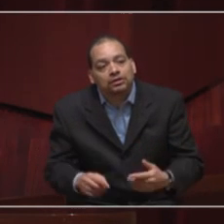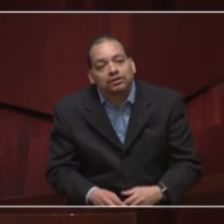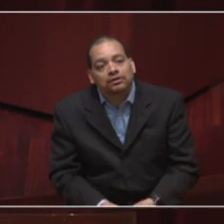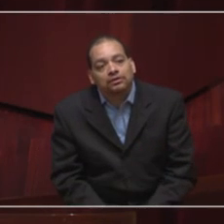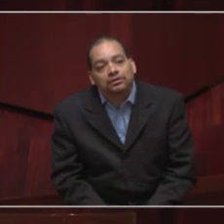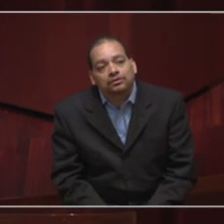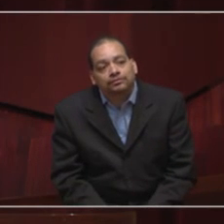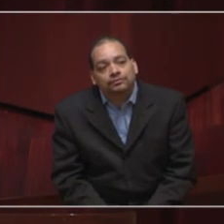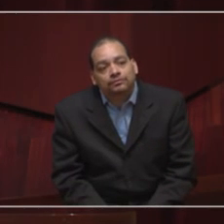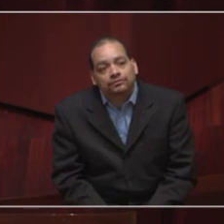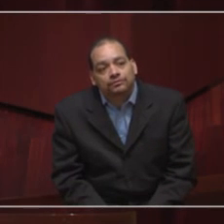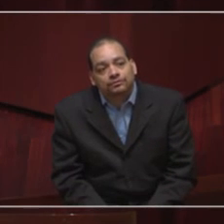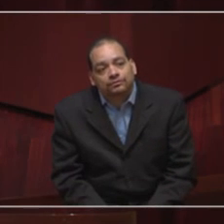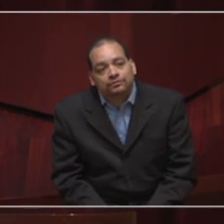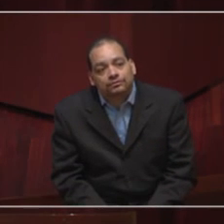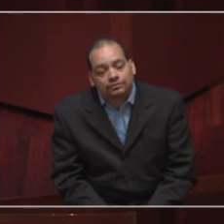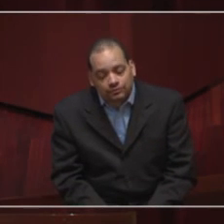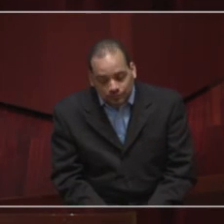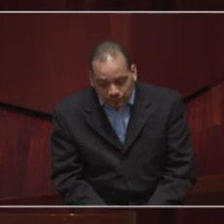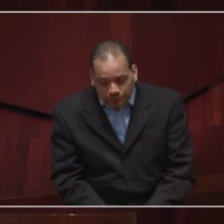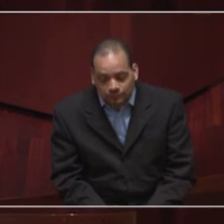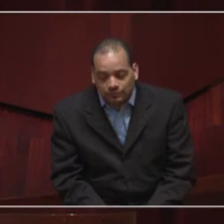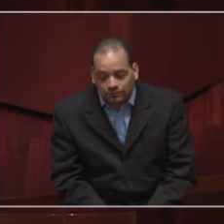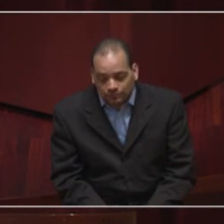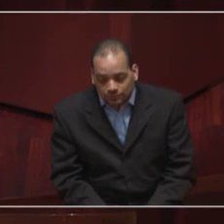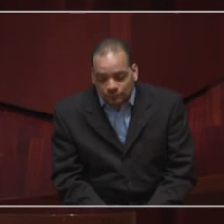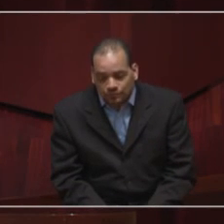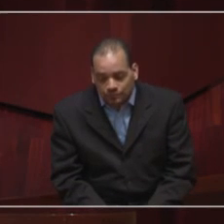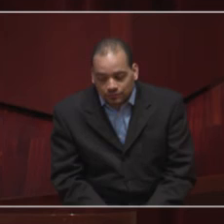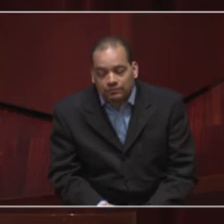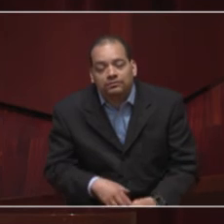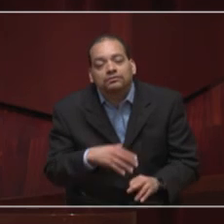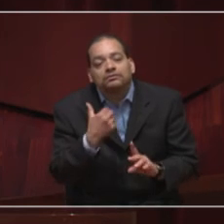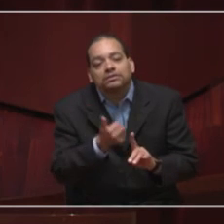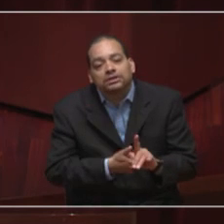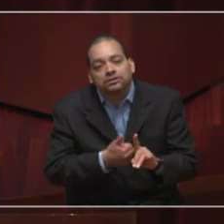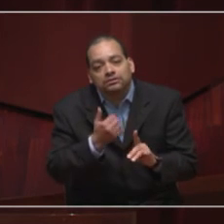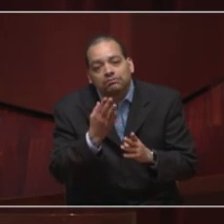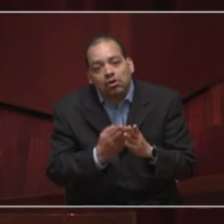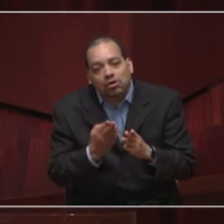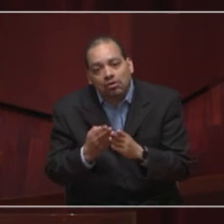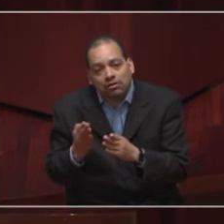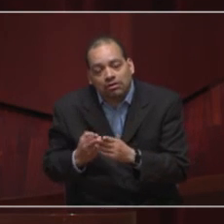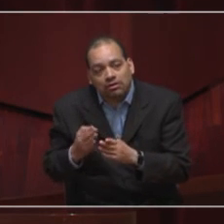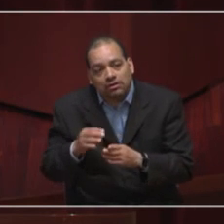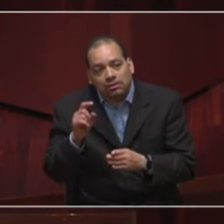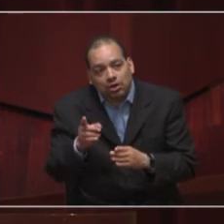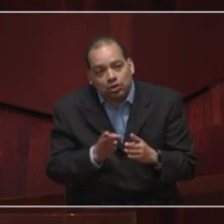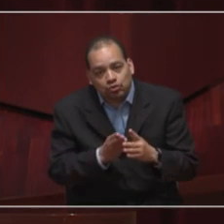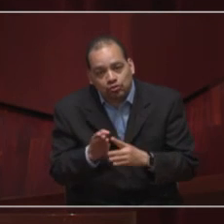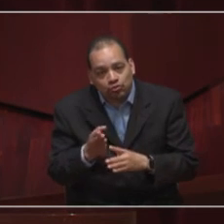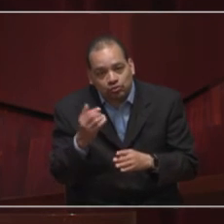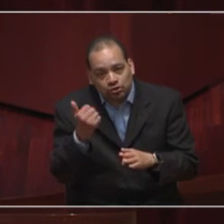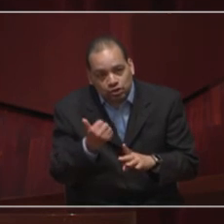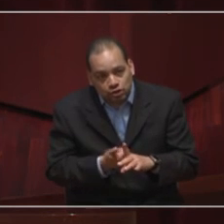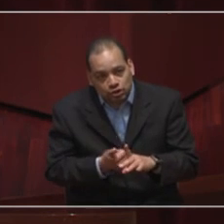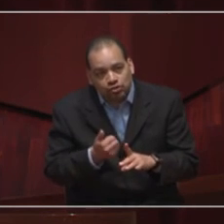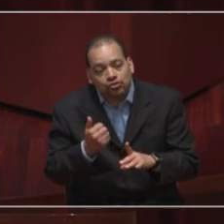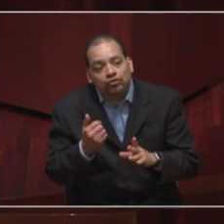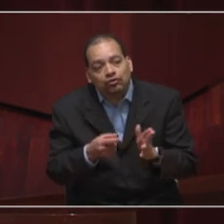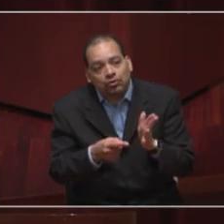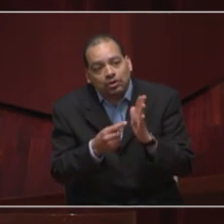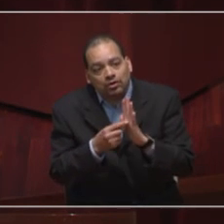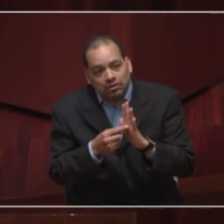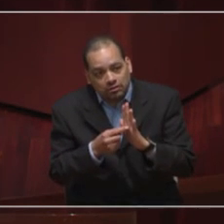But what we're looking at is each section that's making a request would have to go through every request that's been made